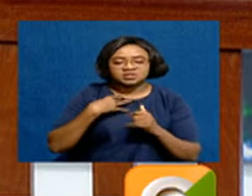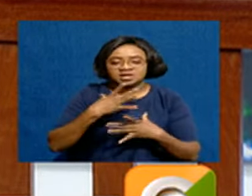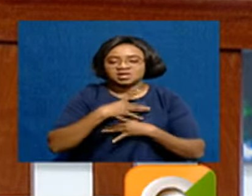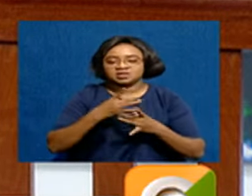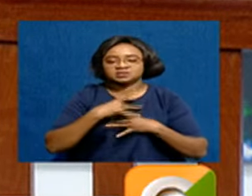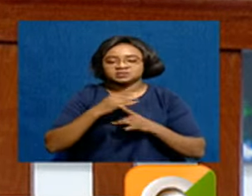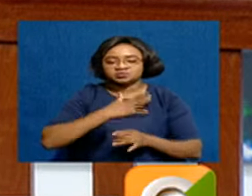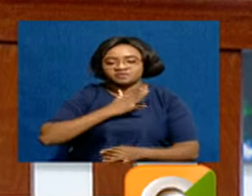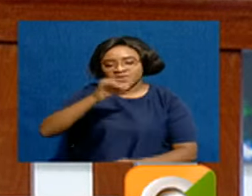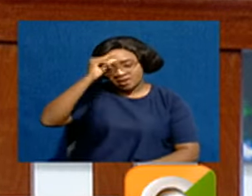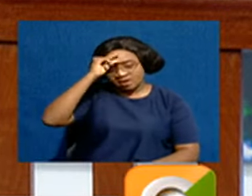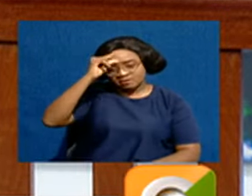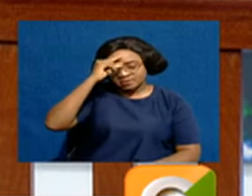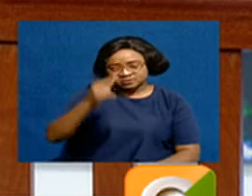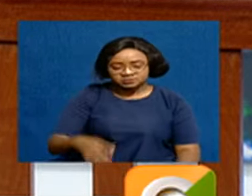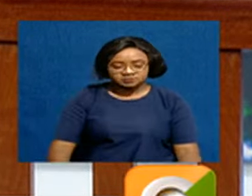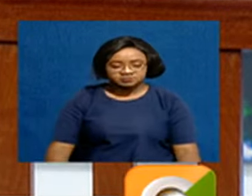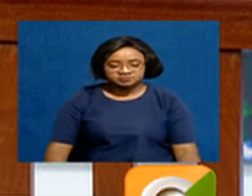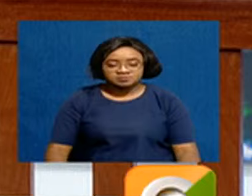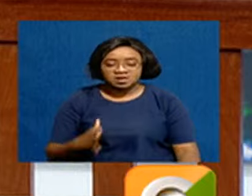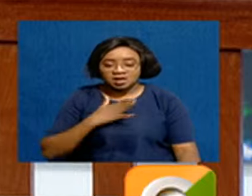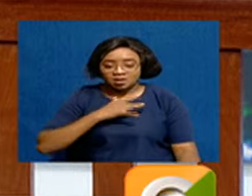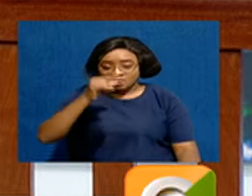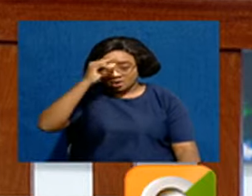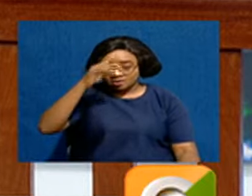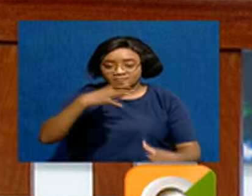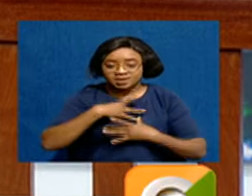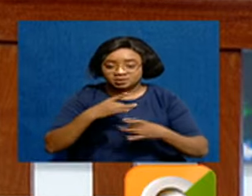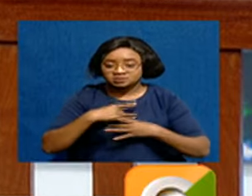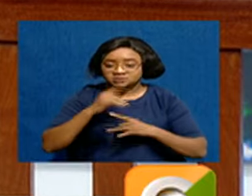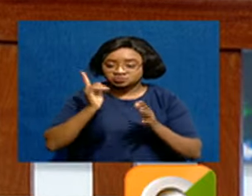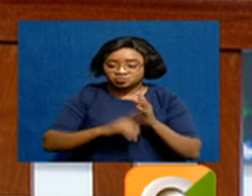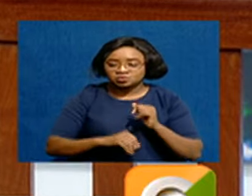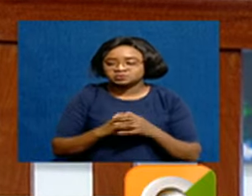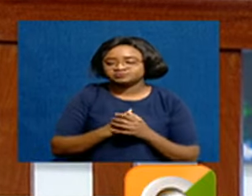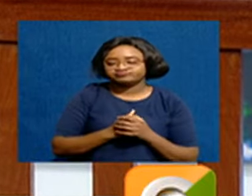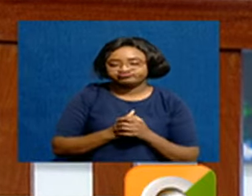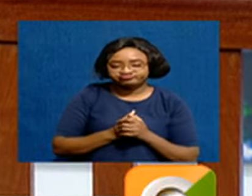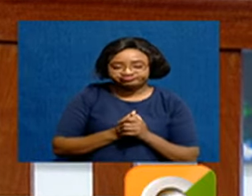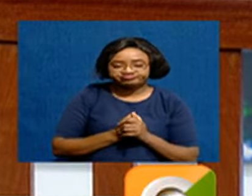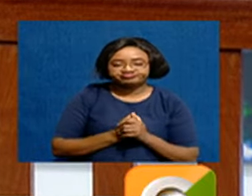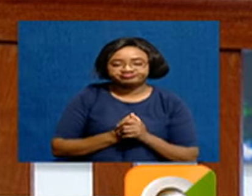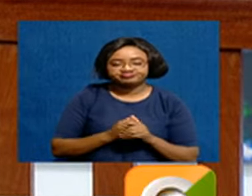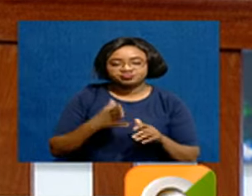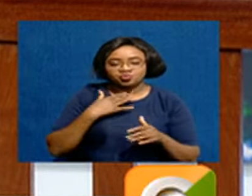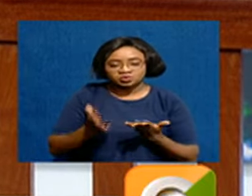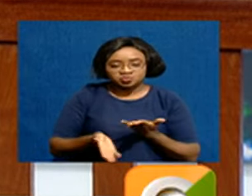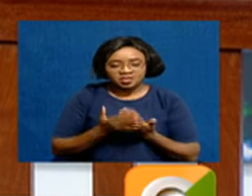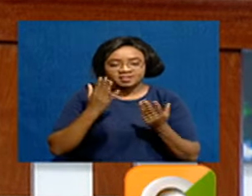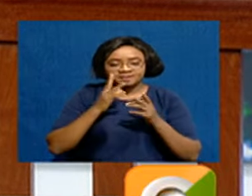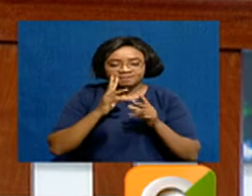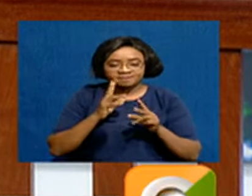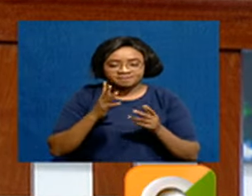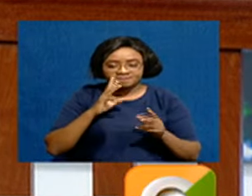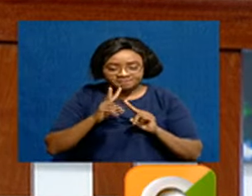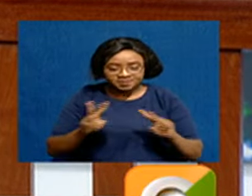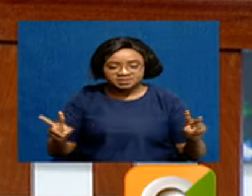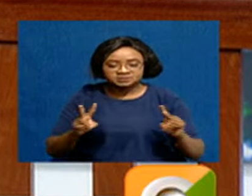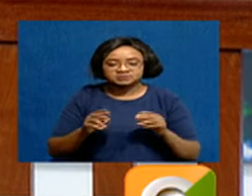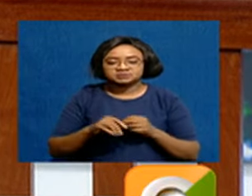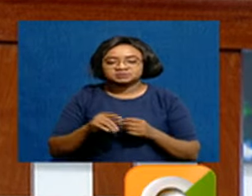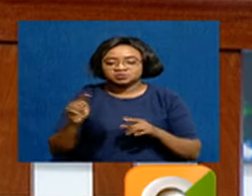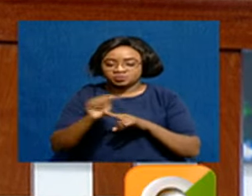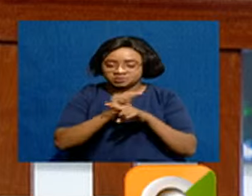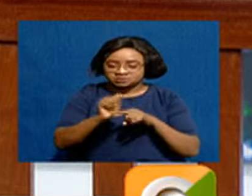our government. The interest of our government is, which we are going to do, is to stabilize Haiti, train their